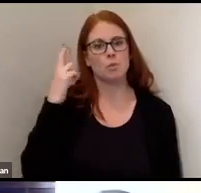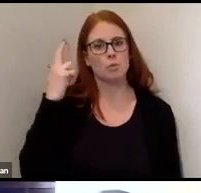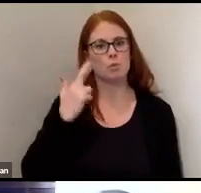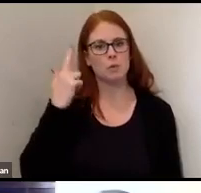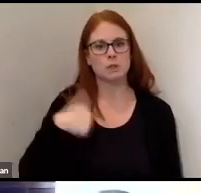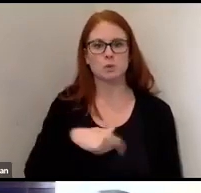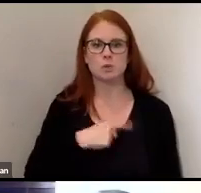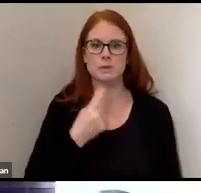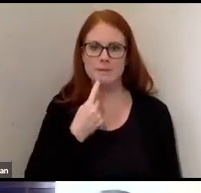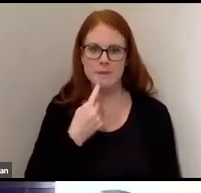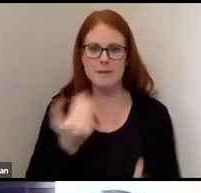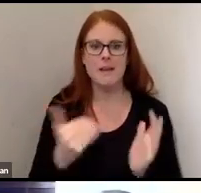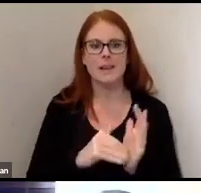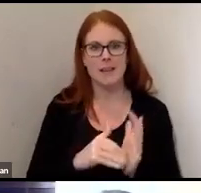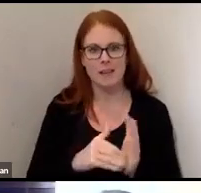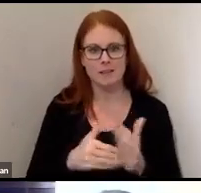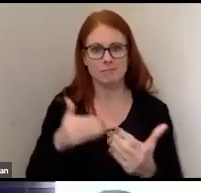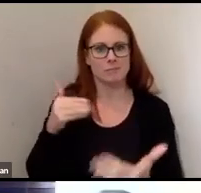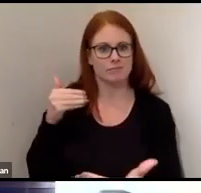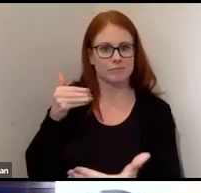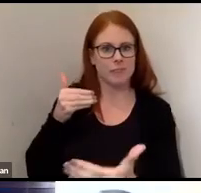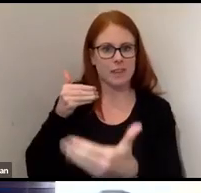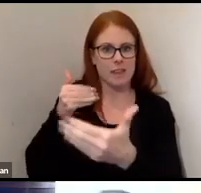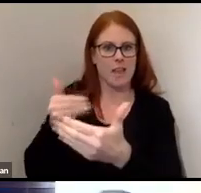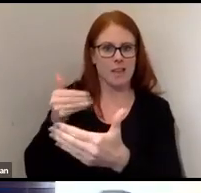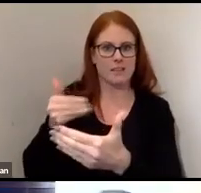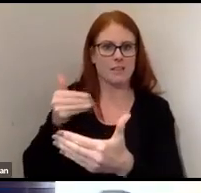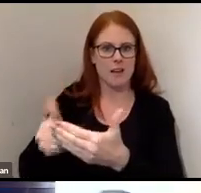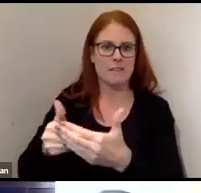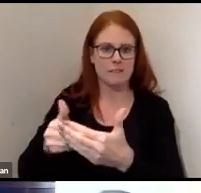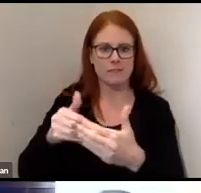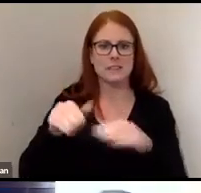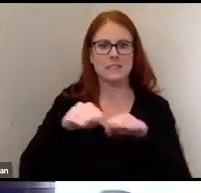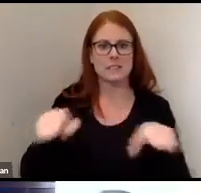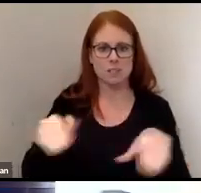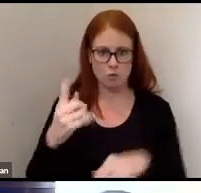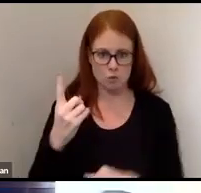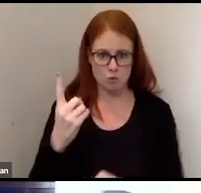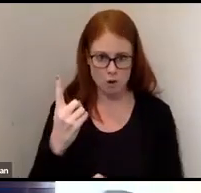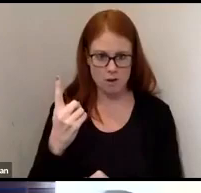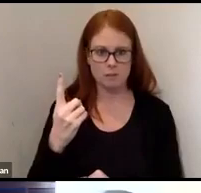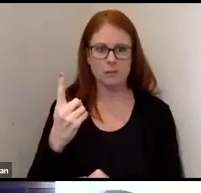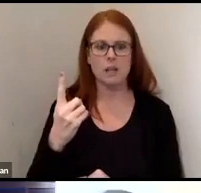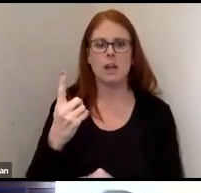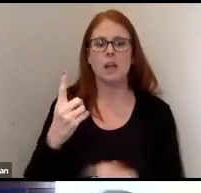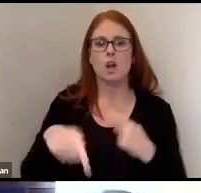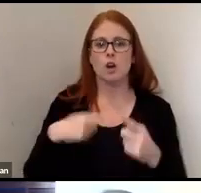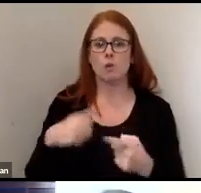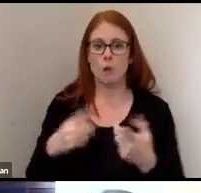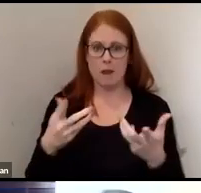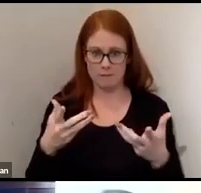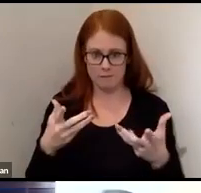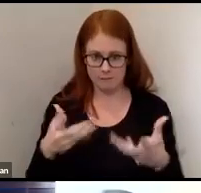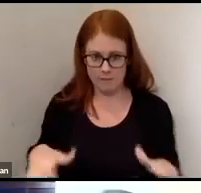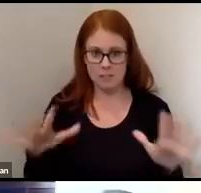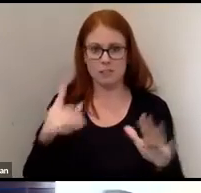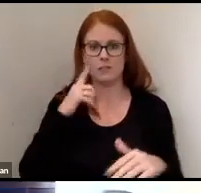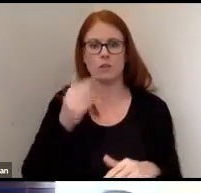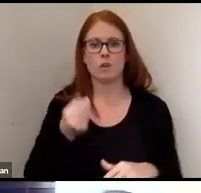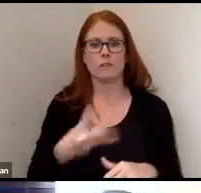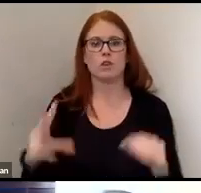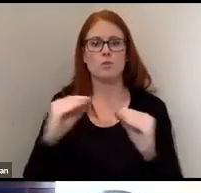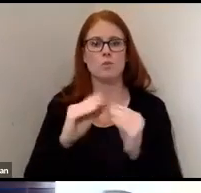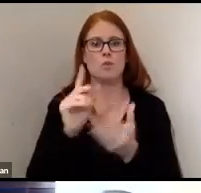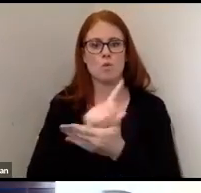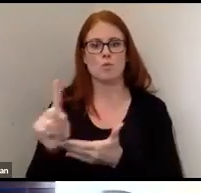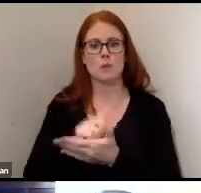saying, again, towards the end of this phase two tier one, when we have done this for a few more weeks based